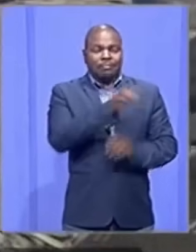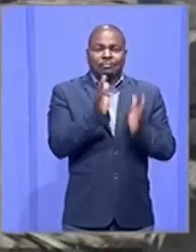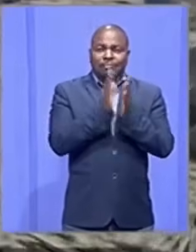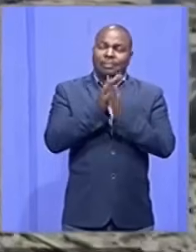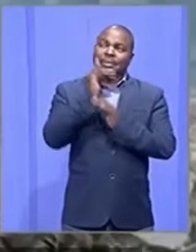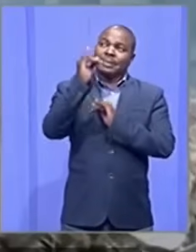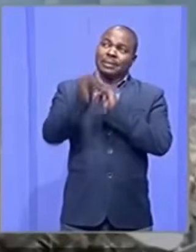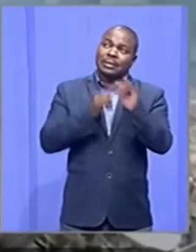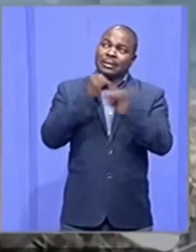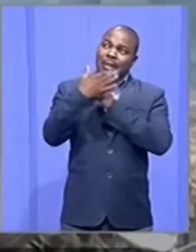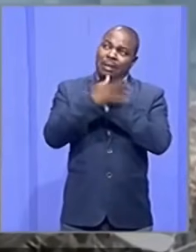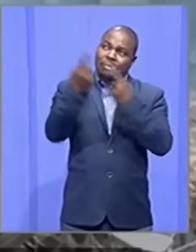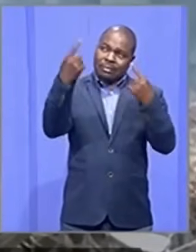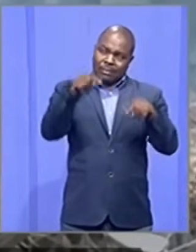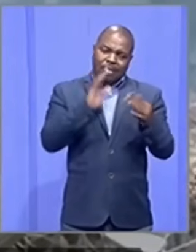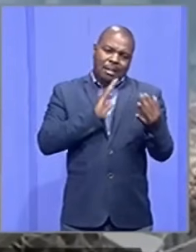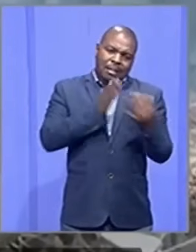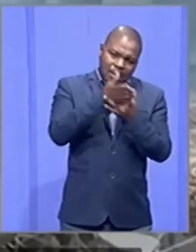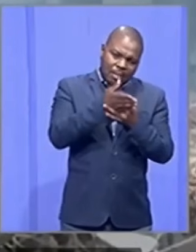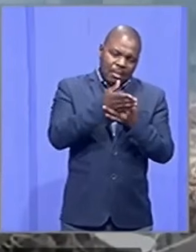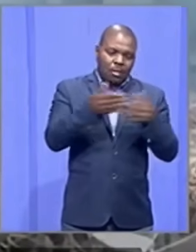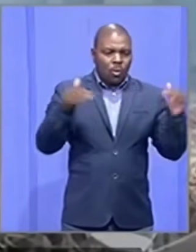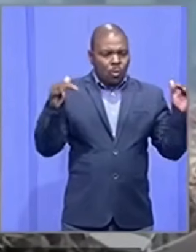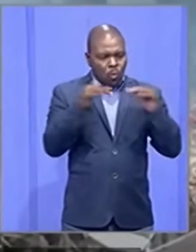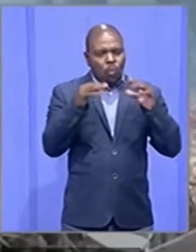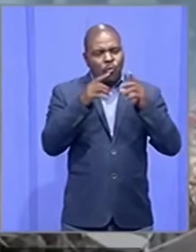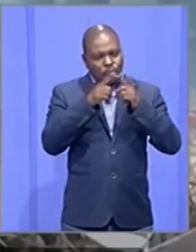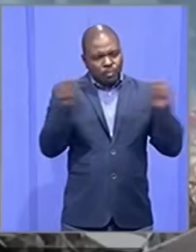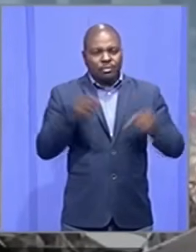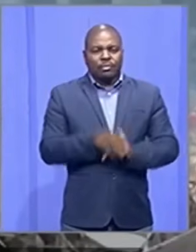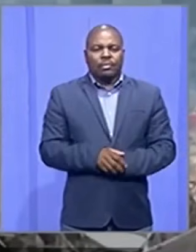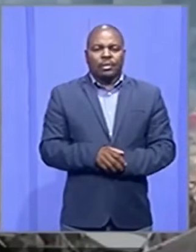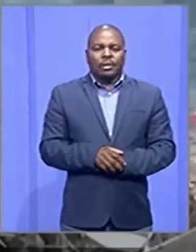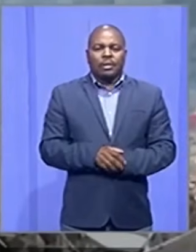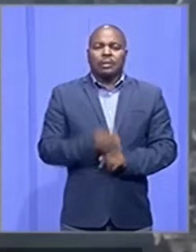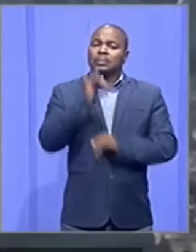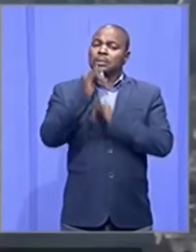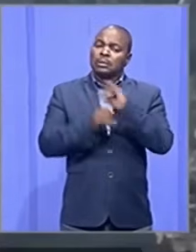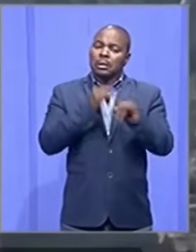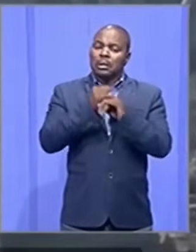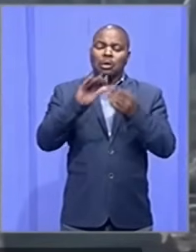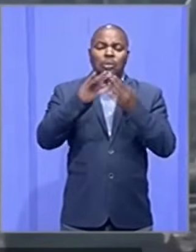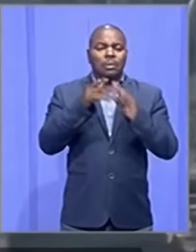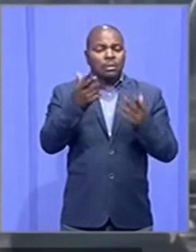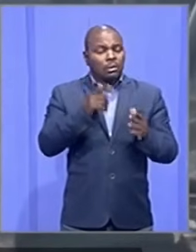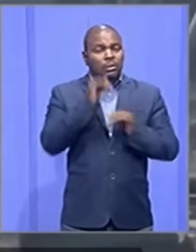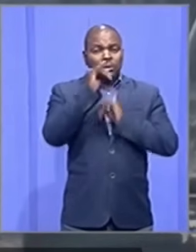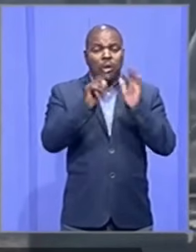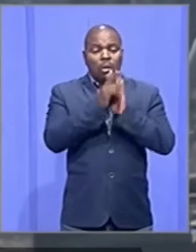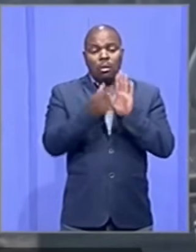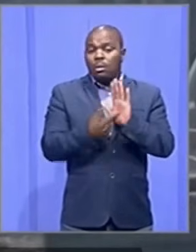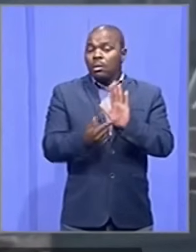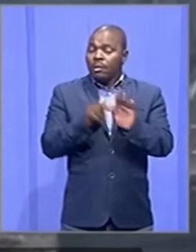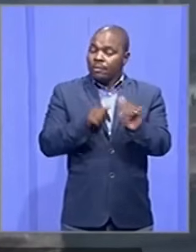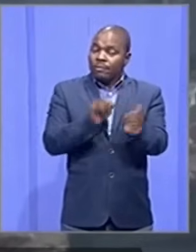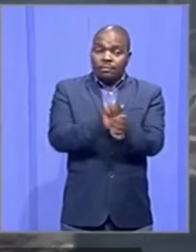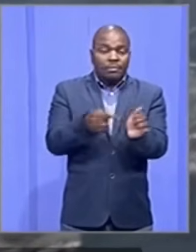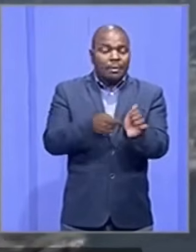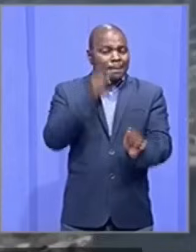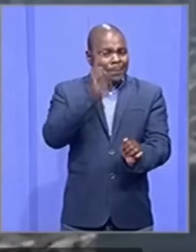matjhaba di tlameha hore dinamole ho ka fedisa ntwa ena. The international community is obliged by international law to provide